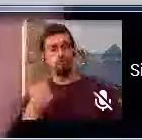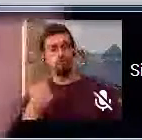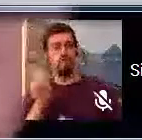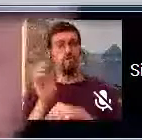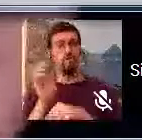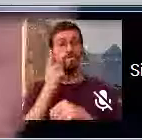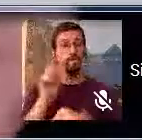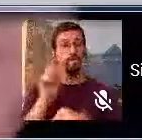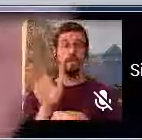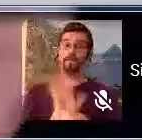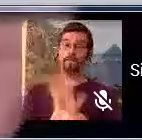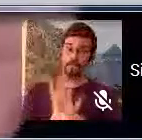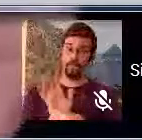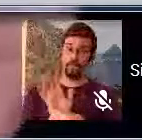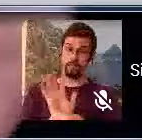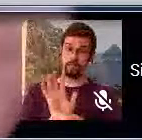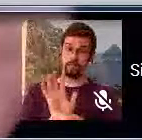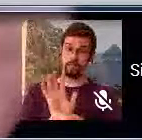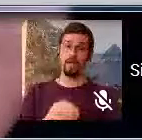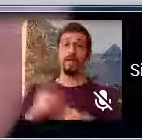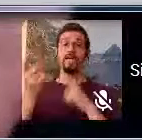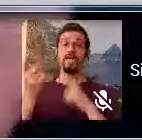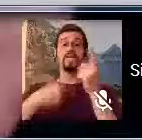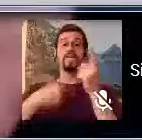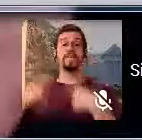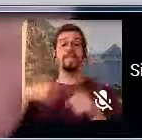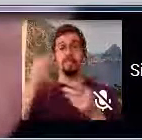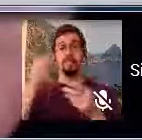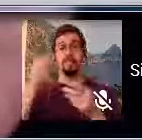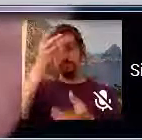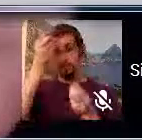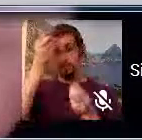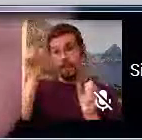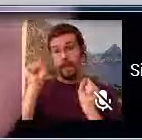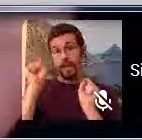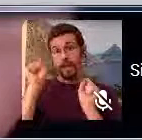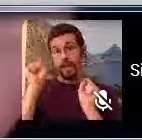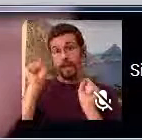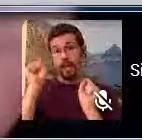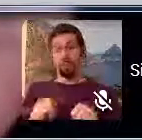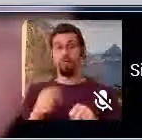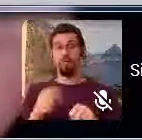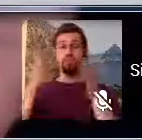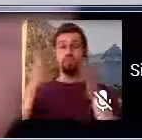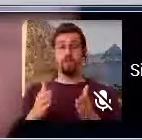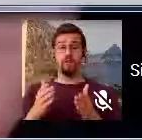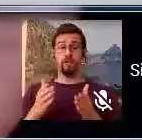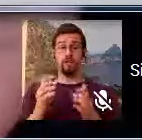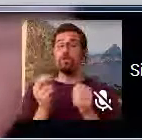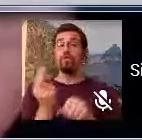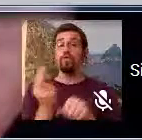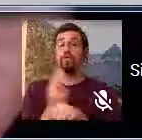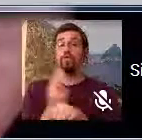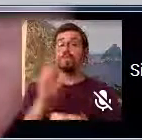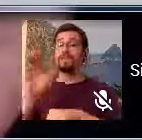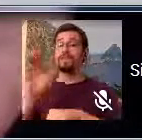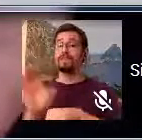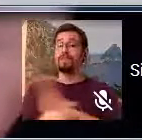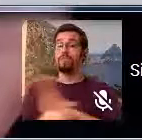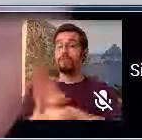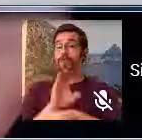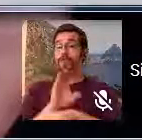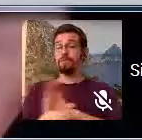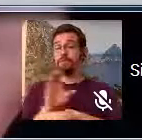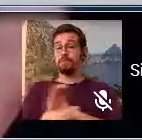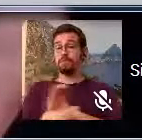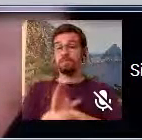Sign content can be created by one person on a desktop computer. No video